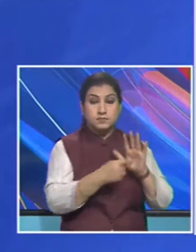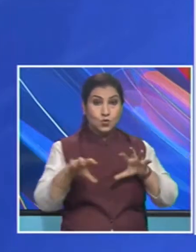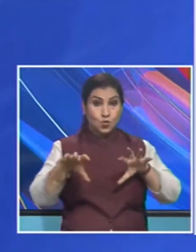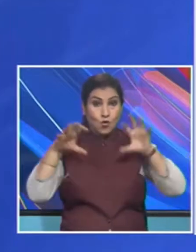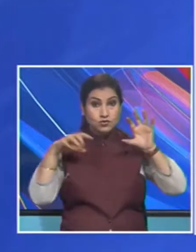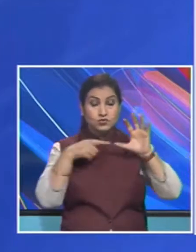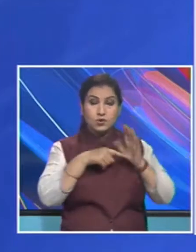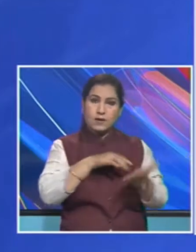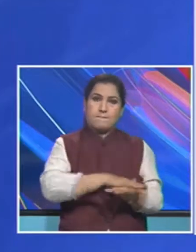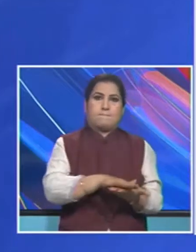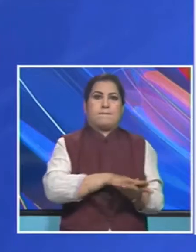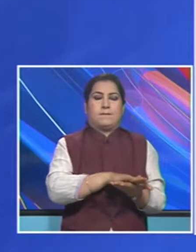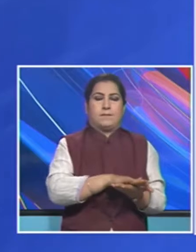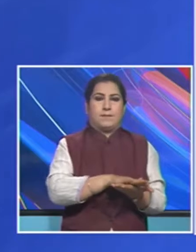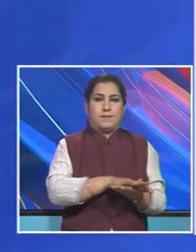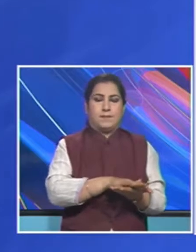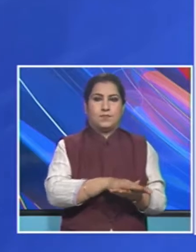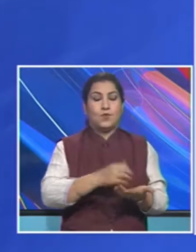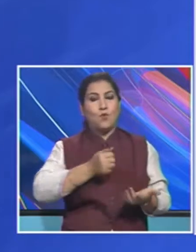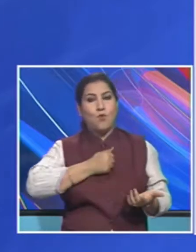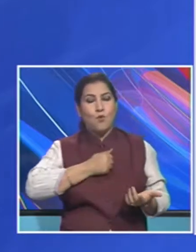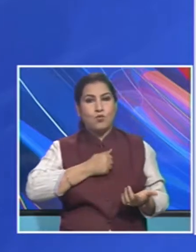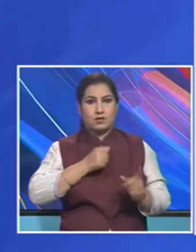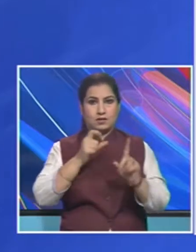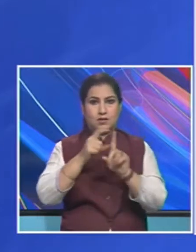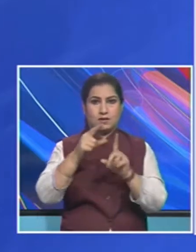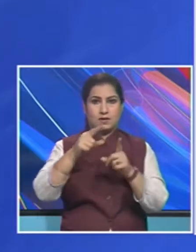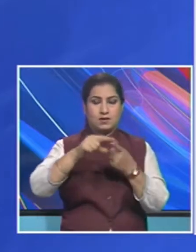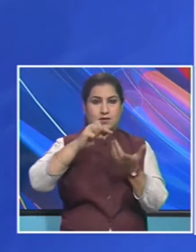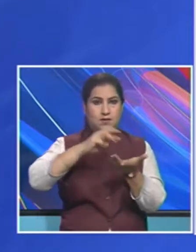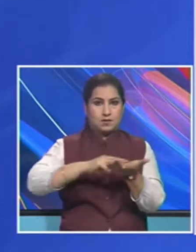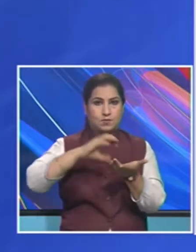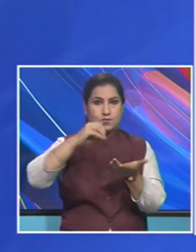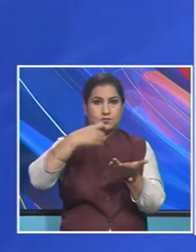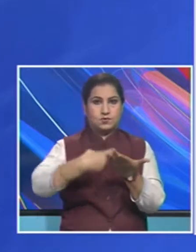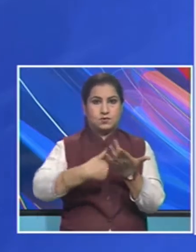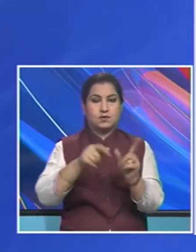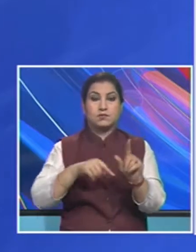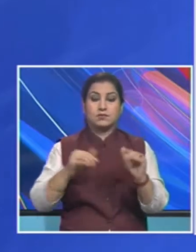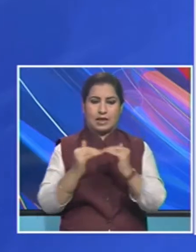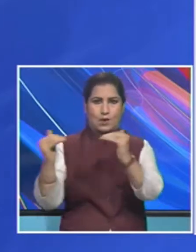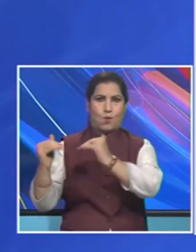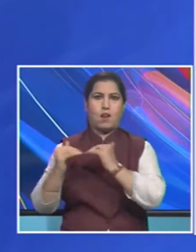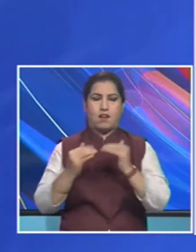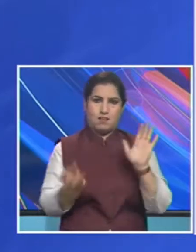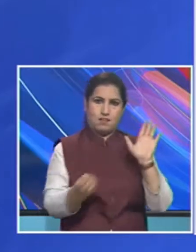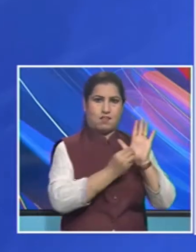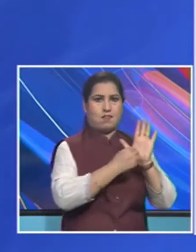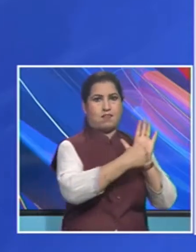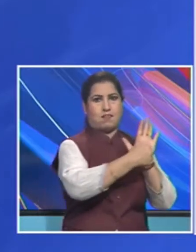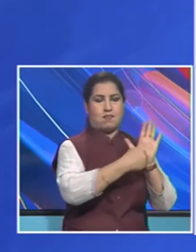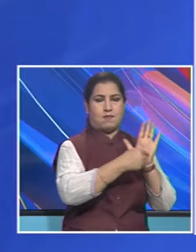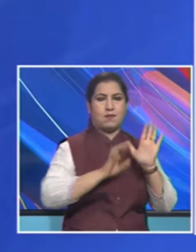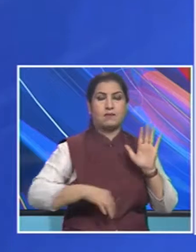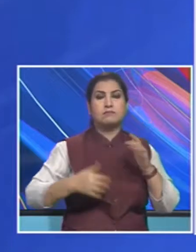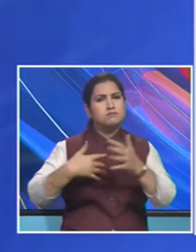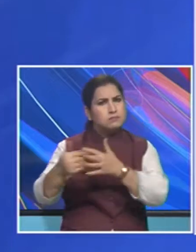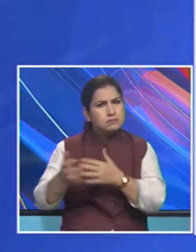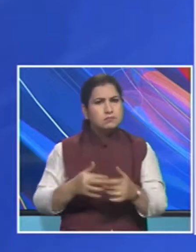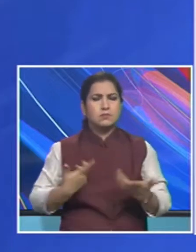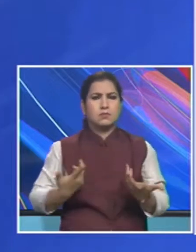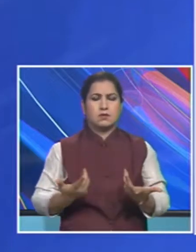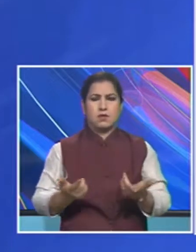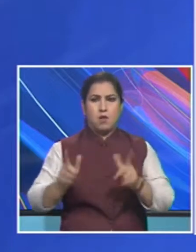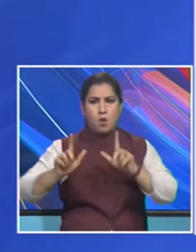basis of our democracy. The Constitution, which shows us the way whenever we tend to